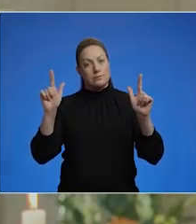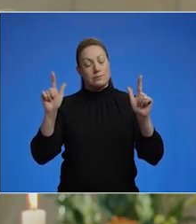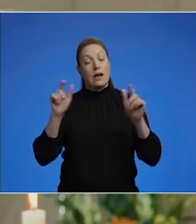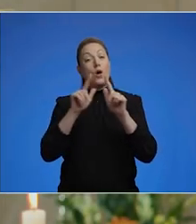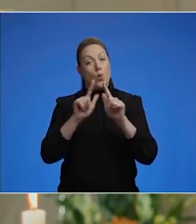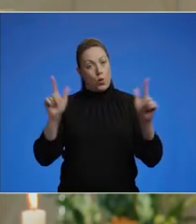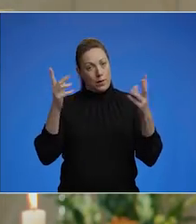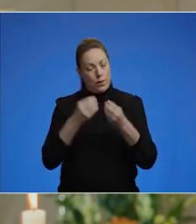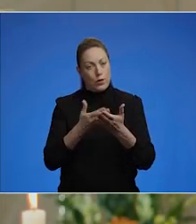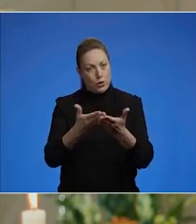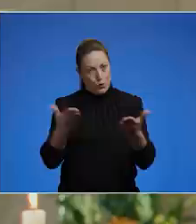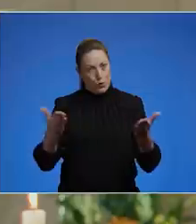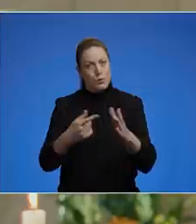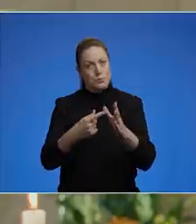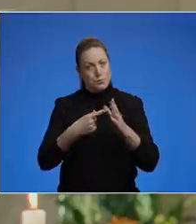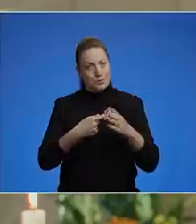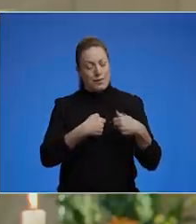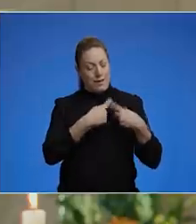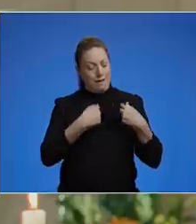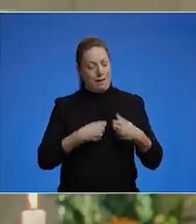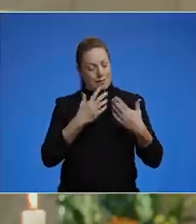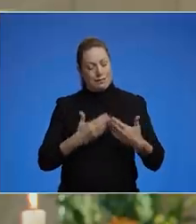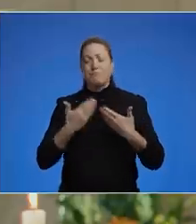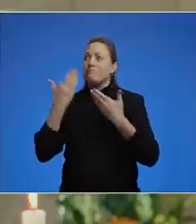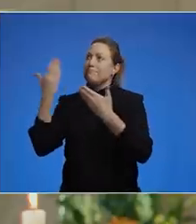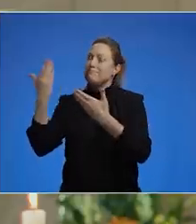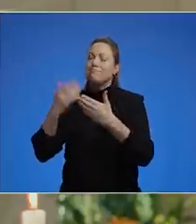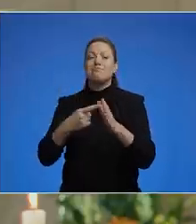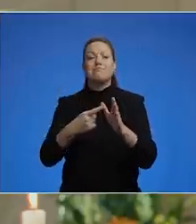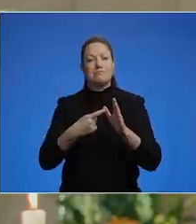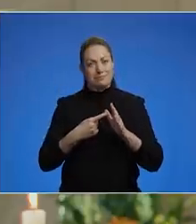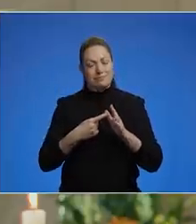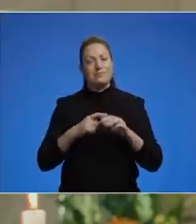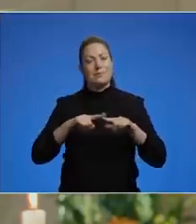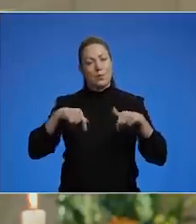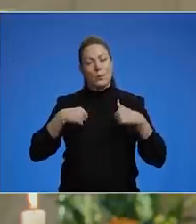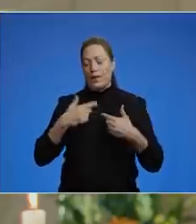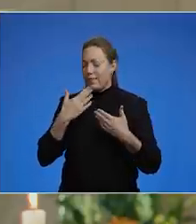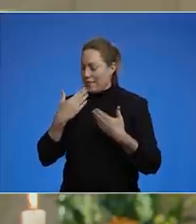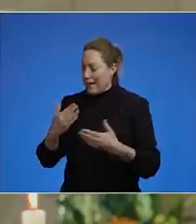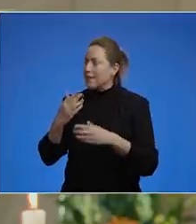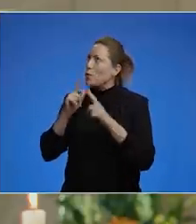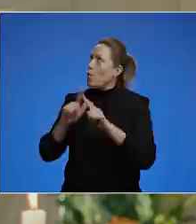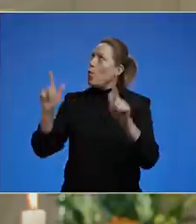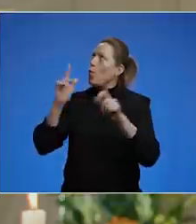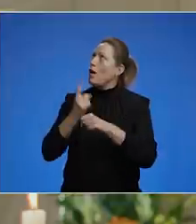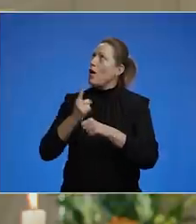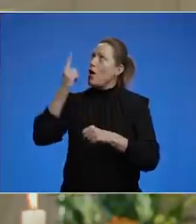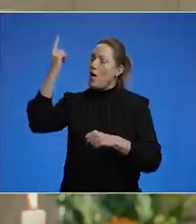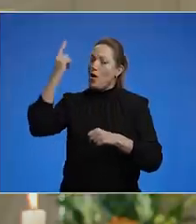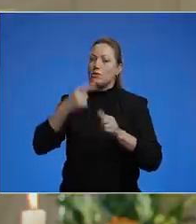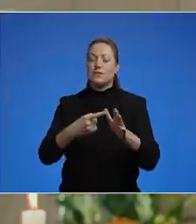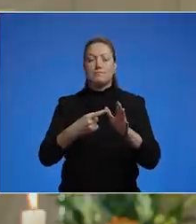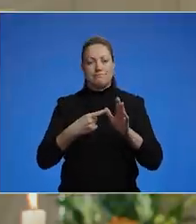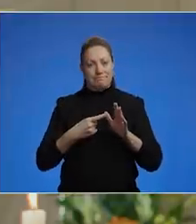Amen. The Lord be with you. And with your spirit. Lift up your hearts. We lift them up to the Lord. And let us give thanks to the Lord our God. It